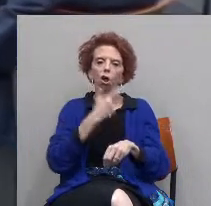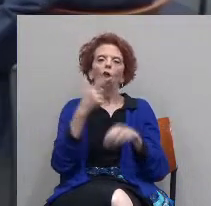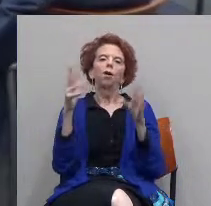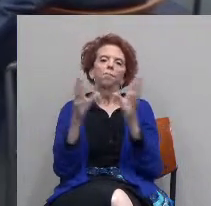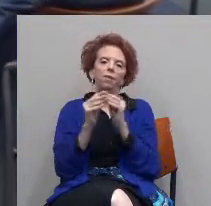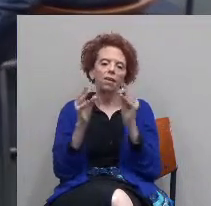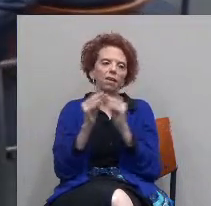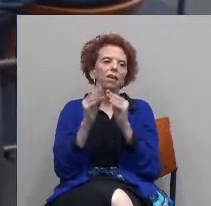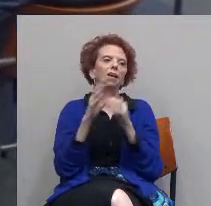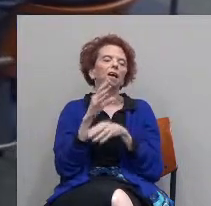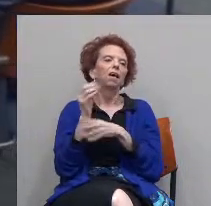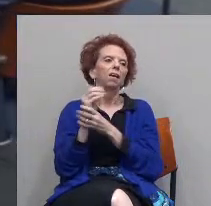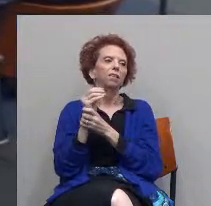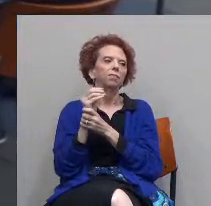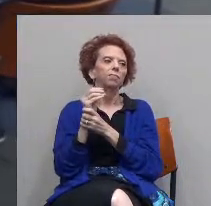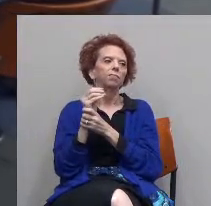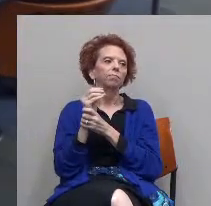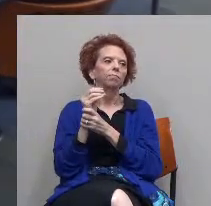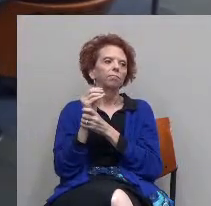it was,